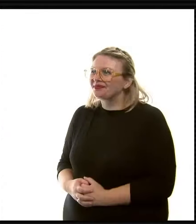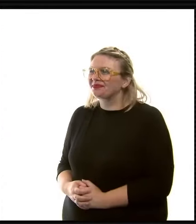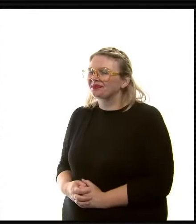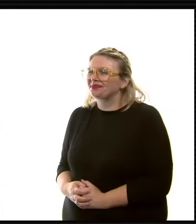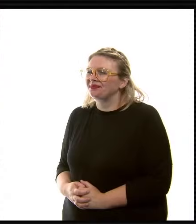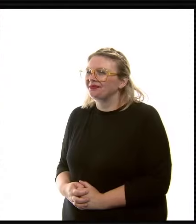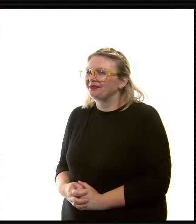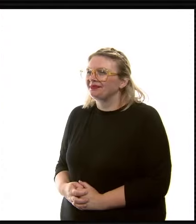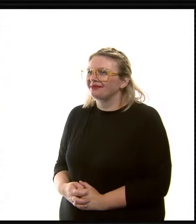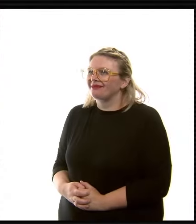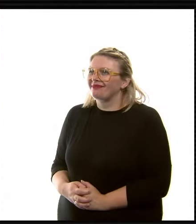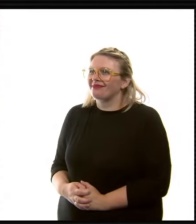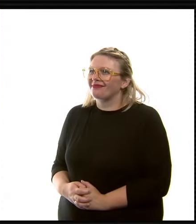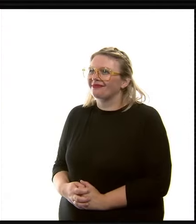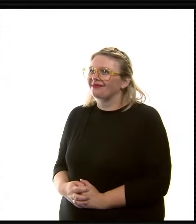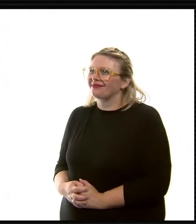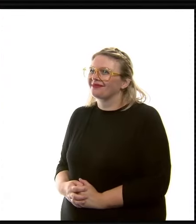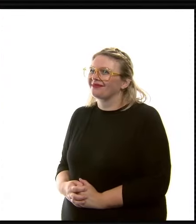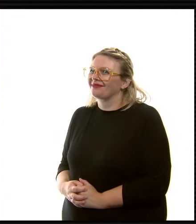There they